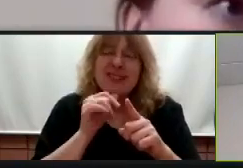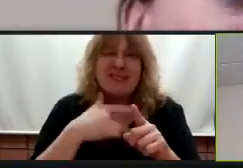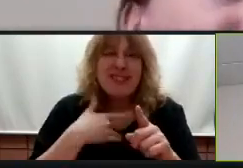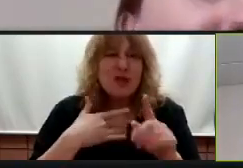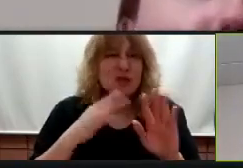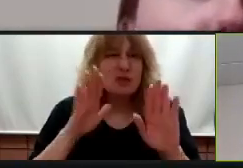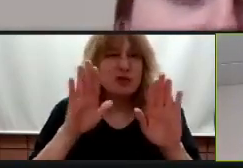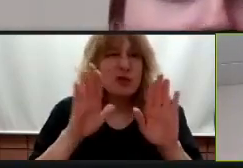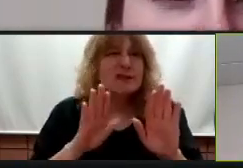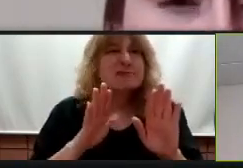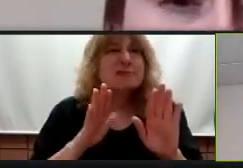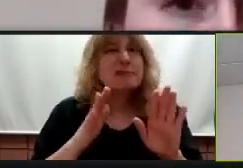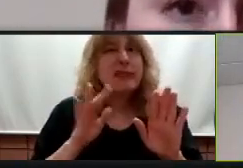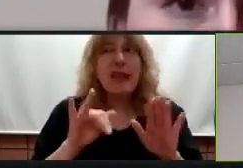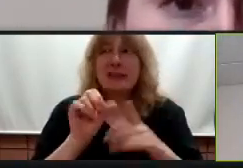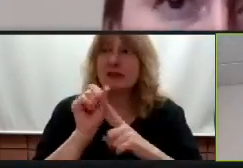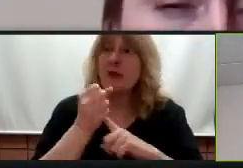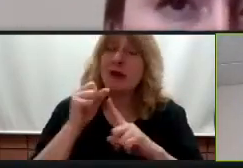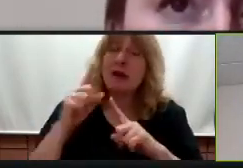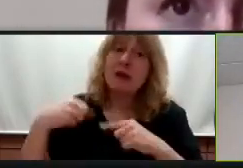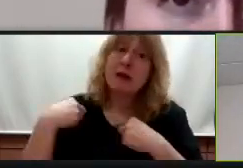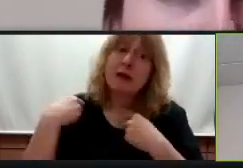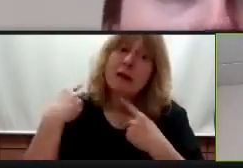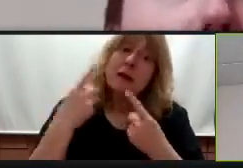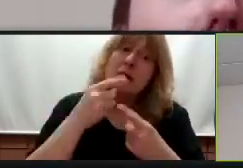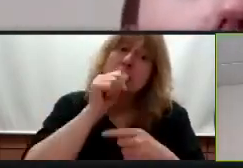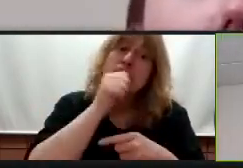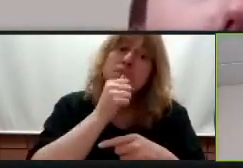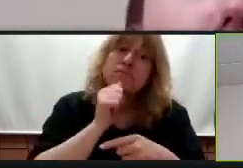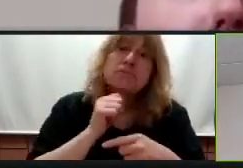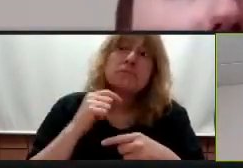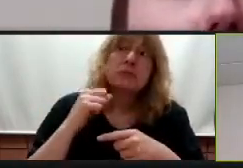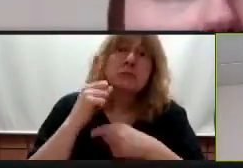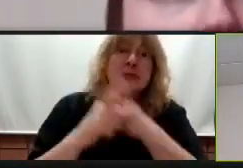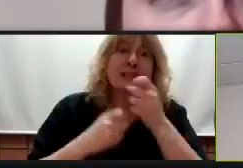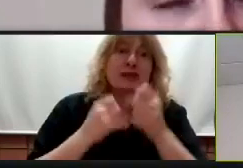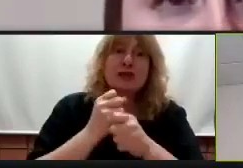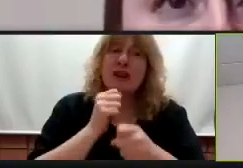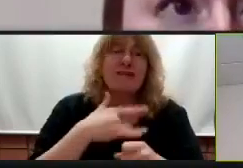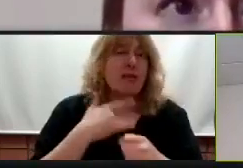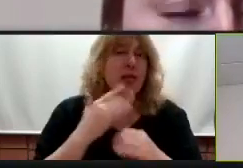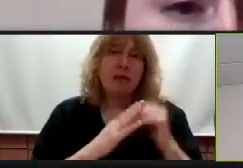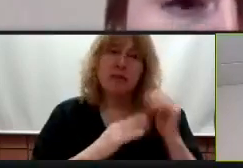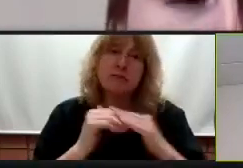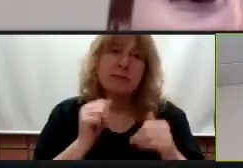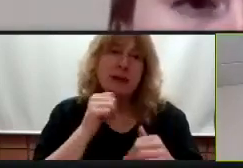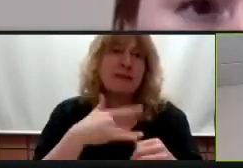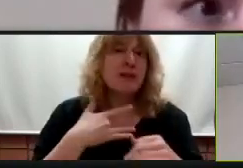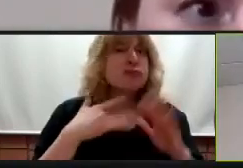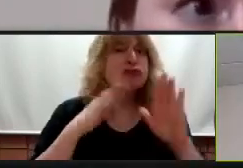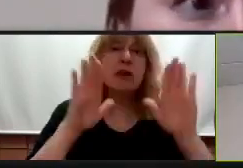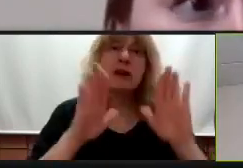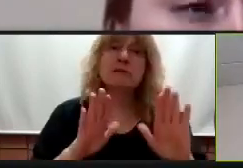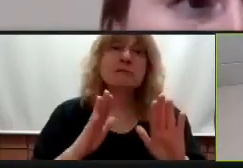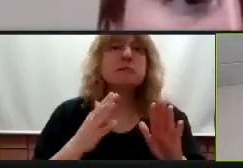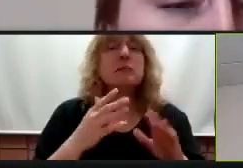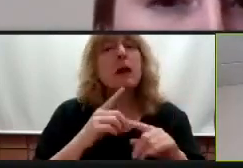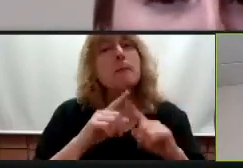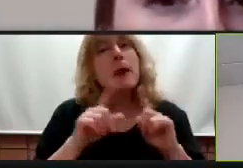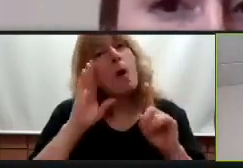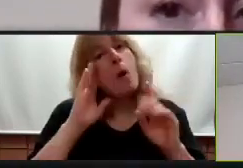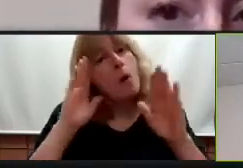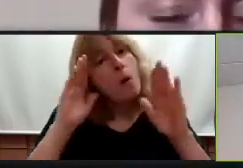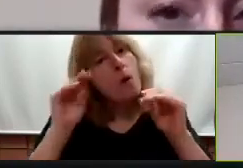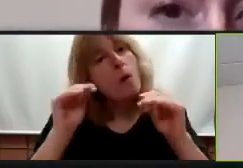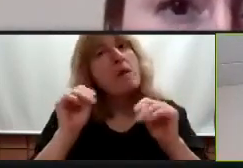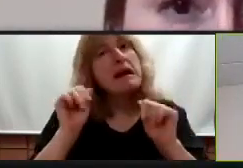situation we've been in for the last year doesn't feel comfortable. It doesn't feel great. I hope that some of the things from before we're able to kind of bring back